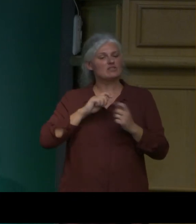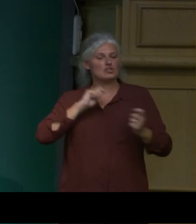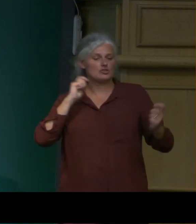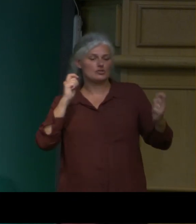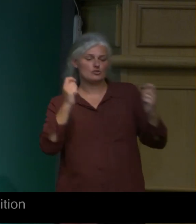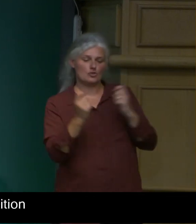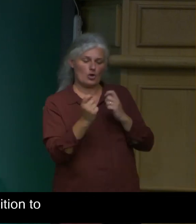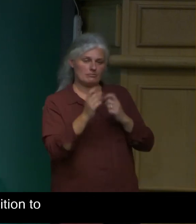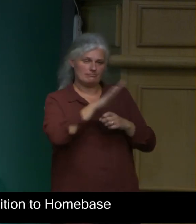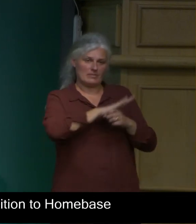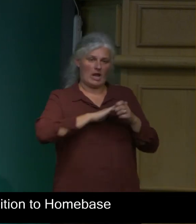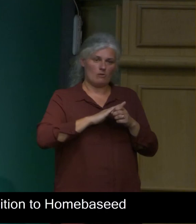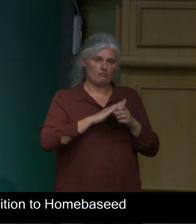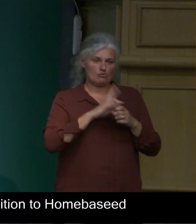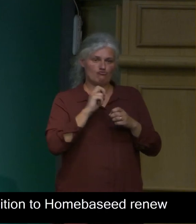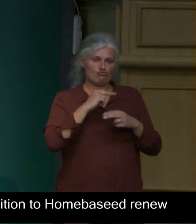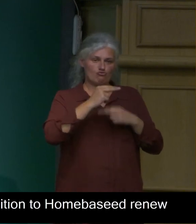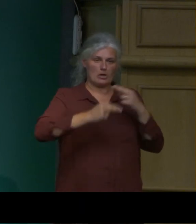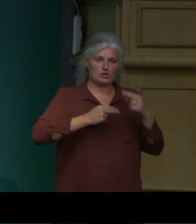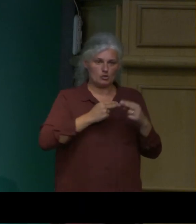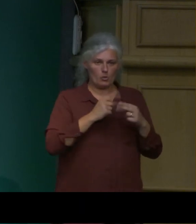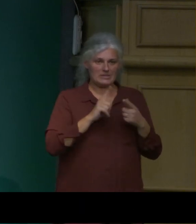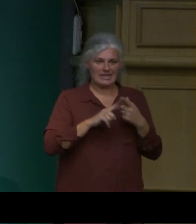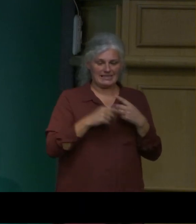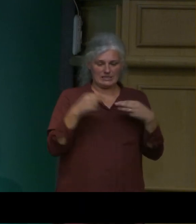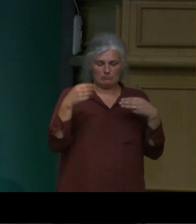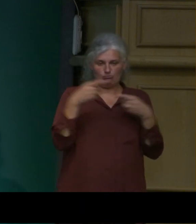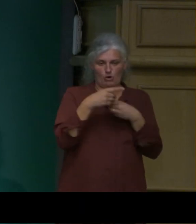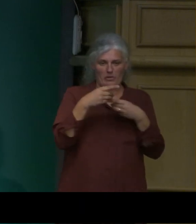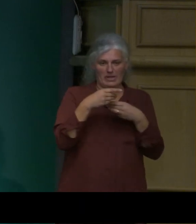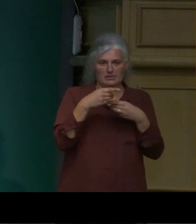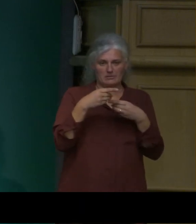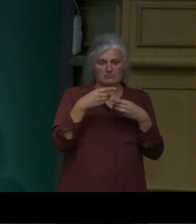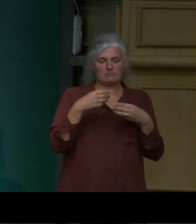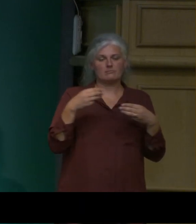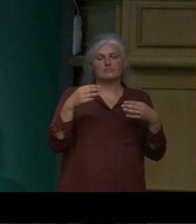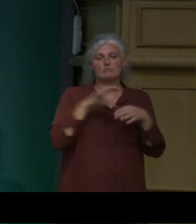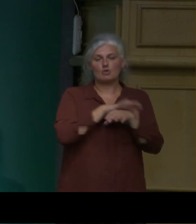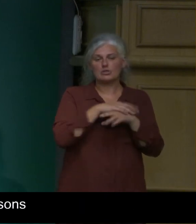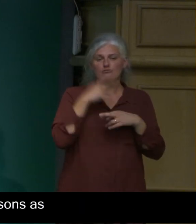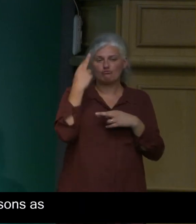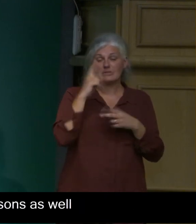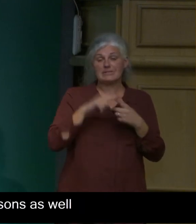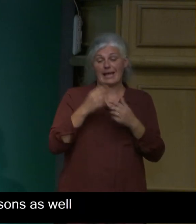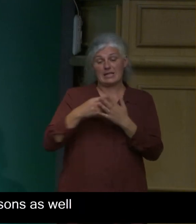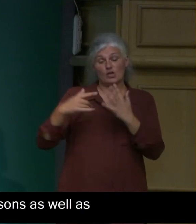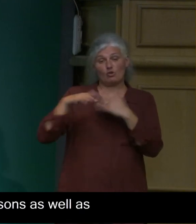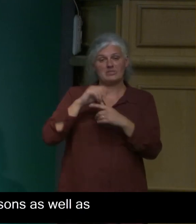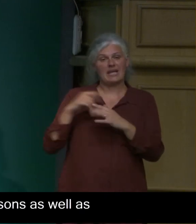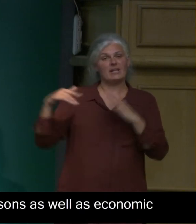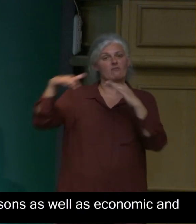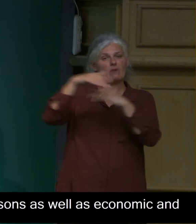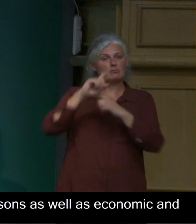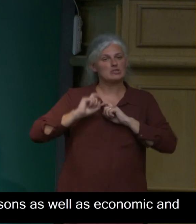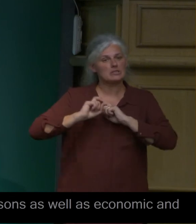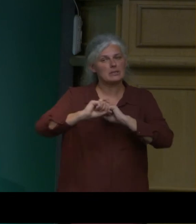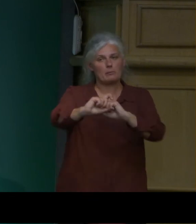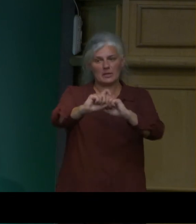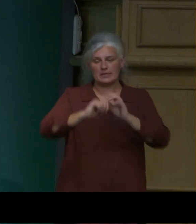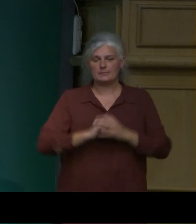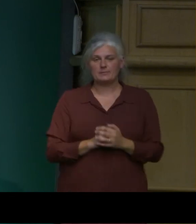home-based Renewables is needed for security reasons as well as economic and environmental sustainability